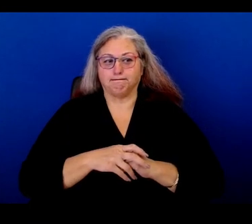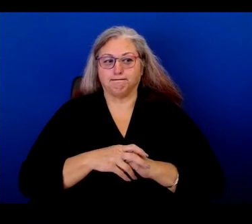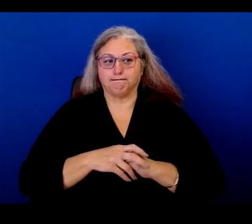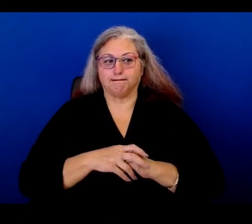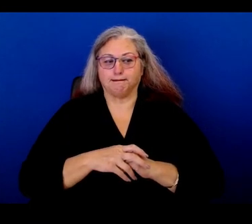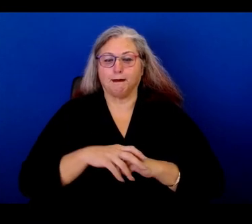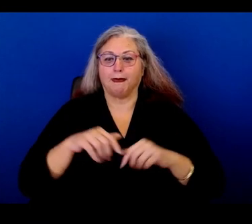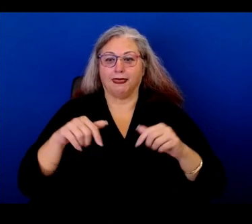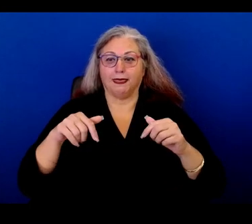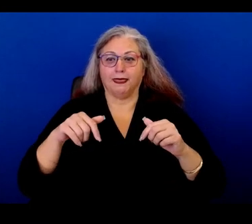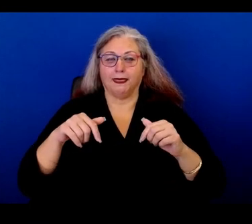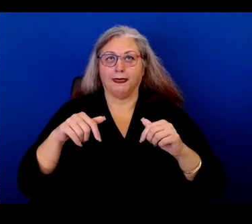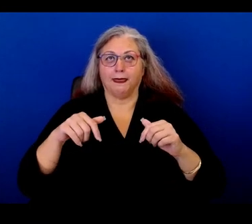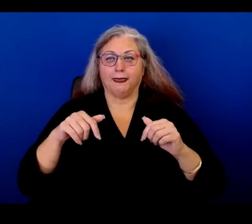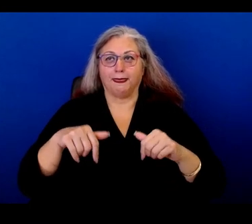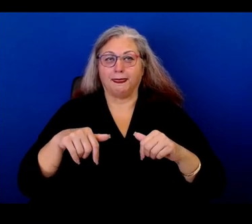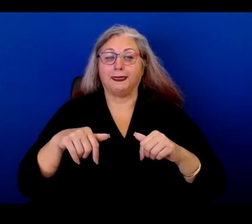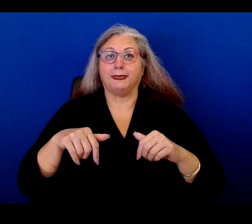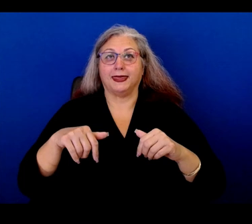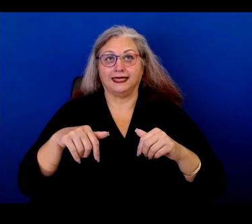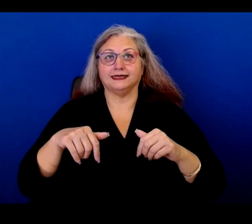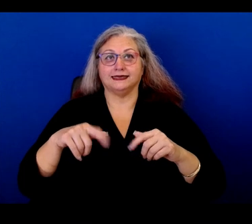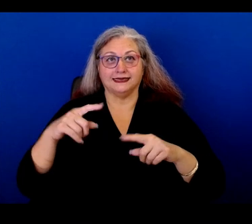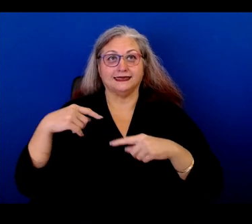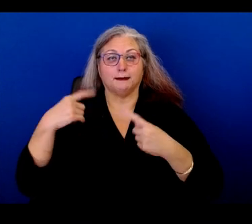This has been quite a,